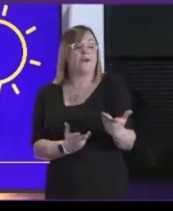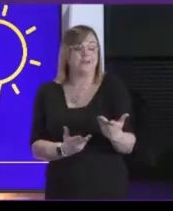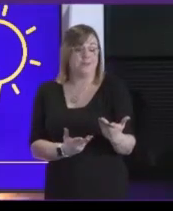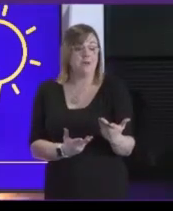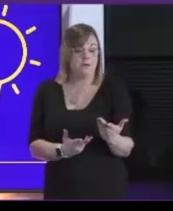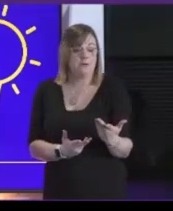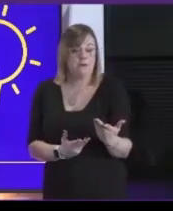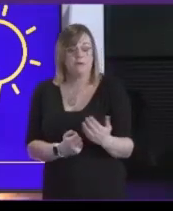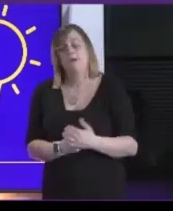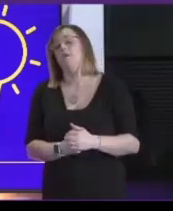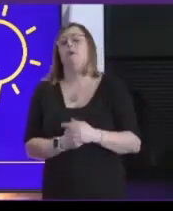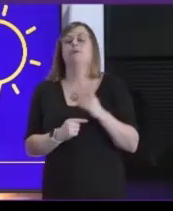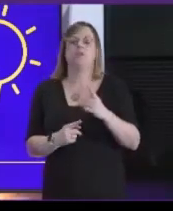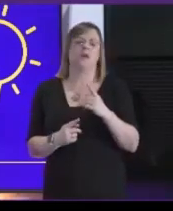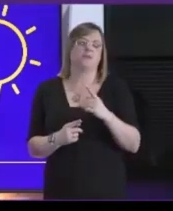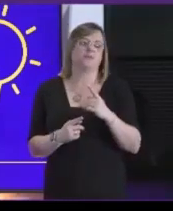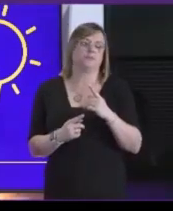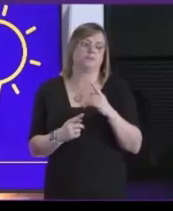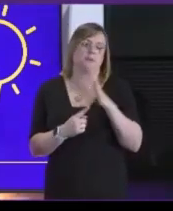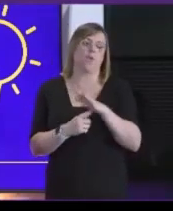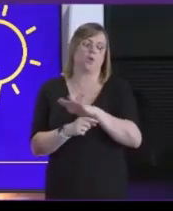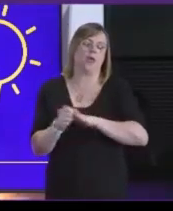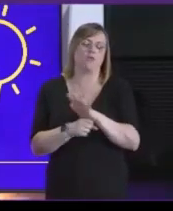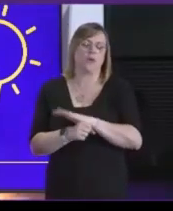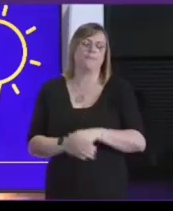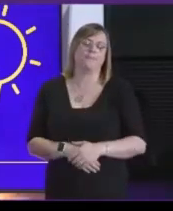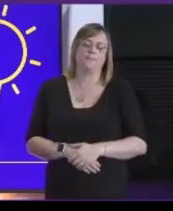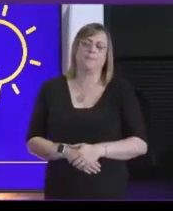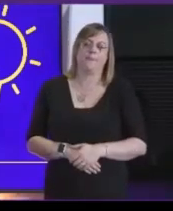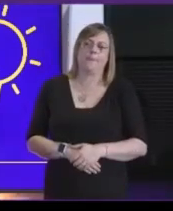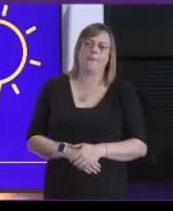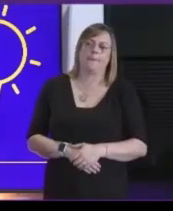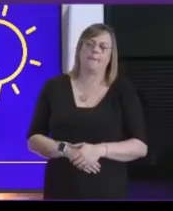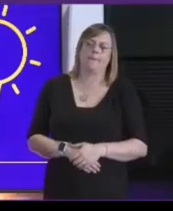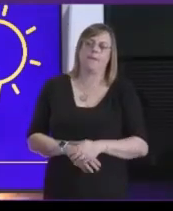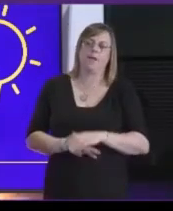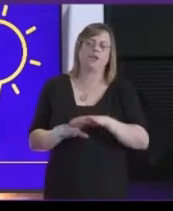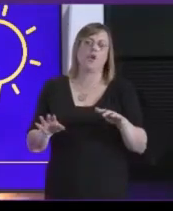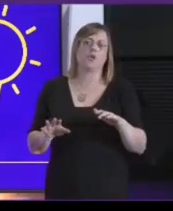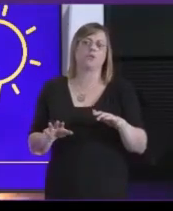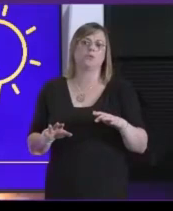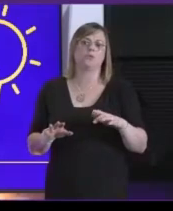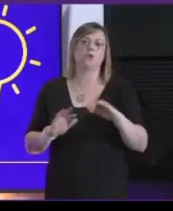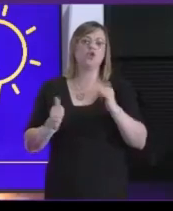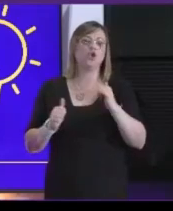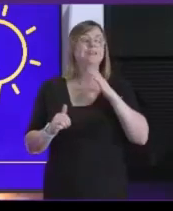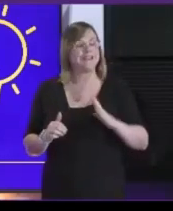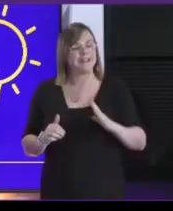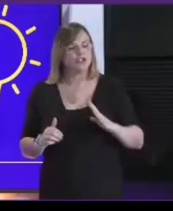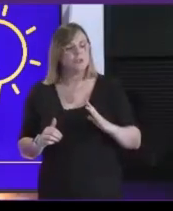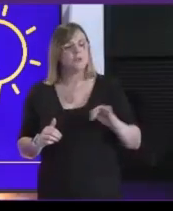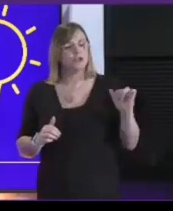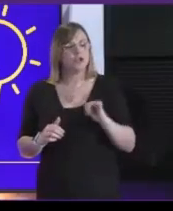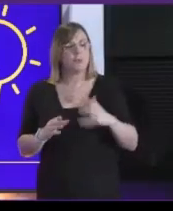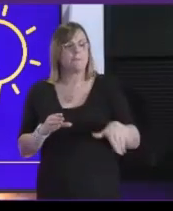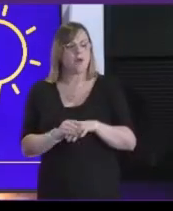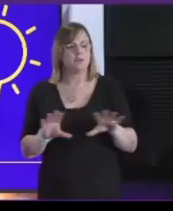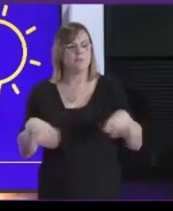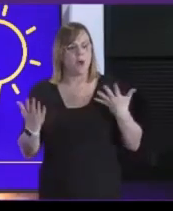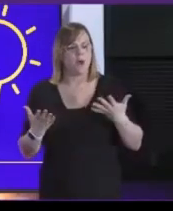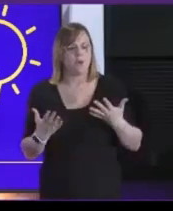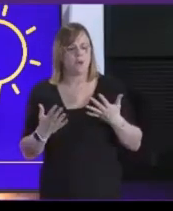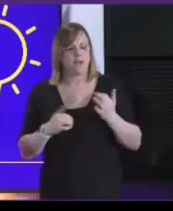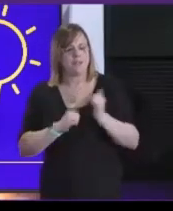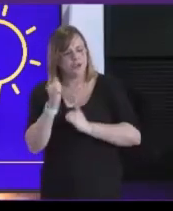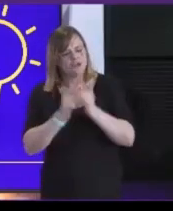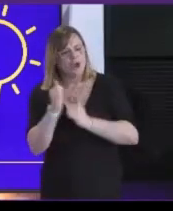important aspect of this. Yeah, it's not good intentions anymore. It's part of the infrastructure that we're